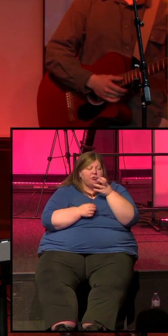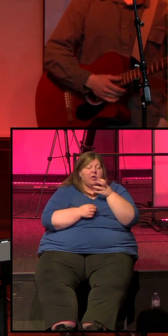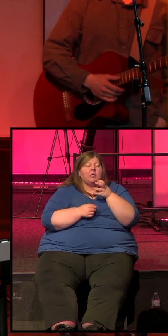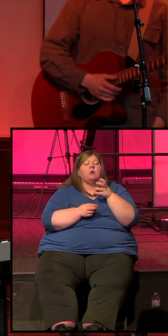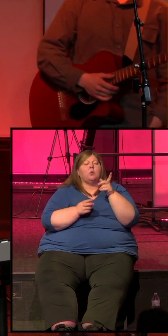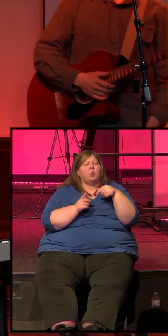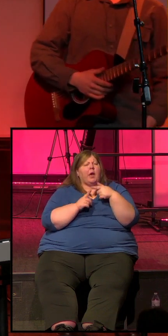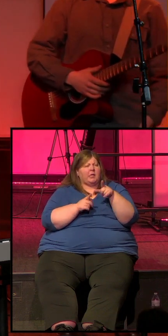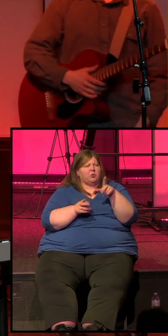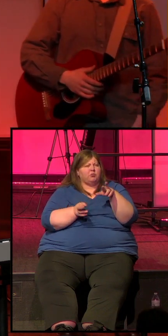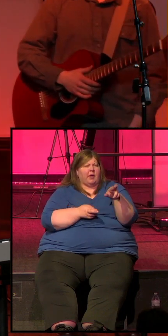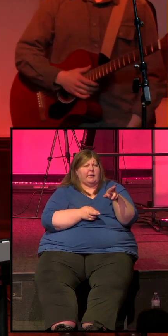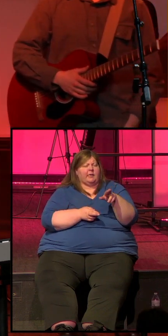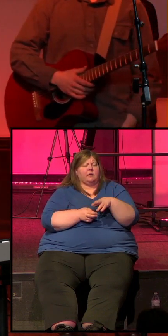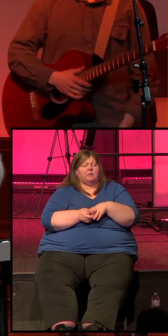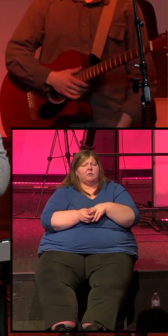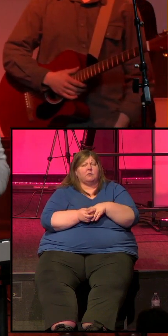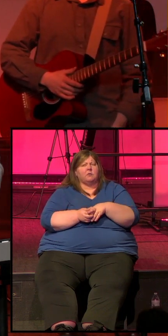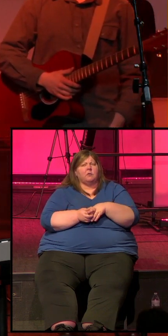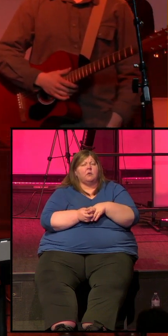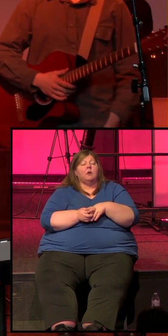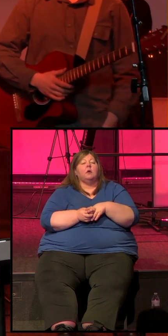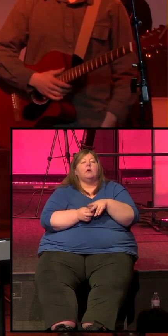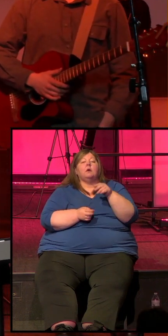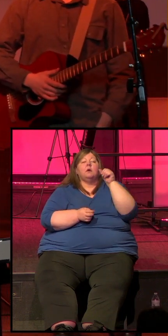ready. And when you do so,